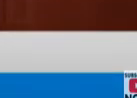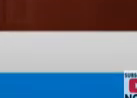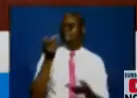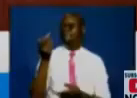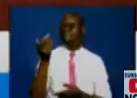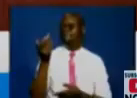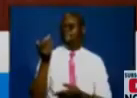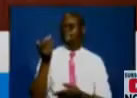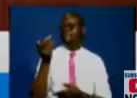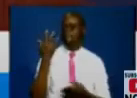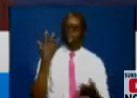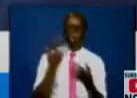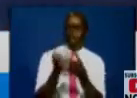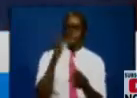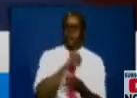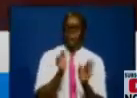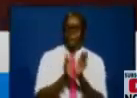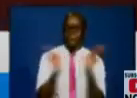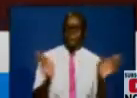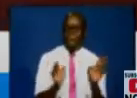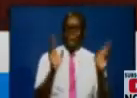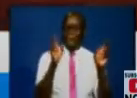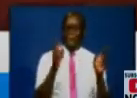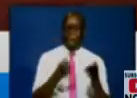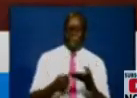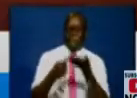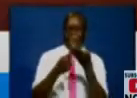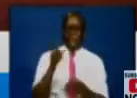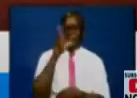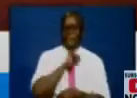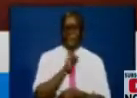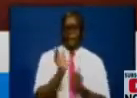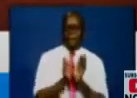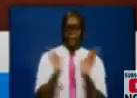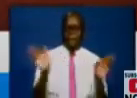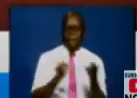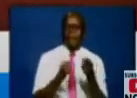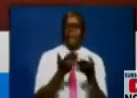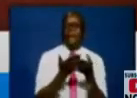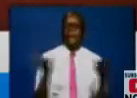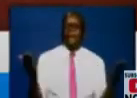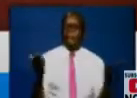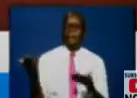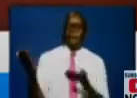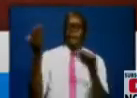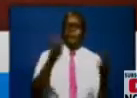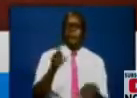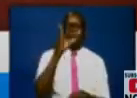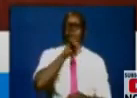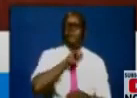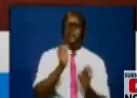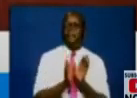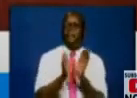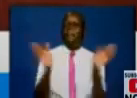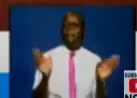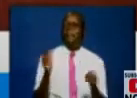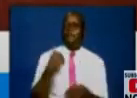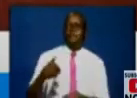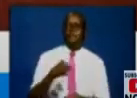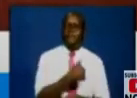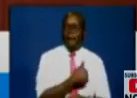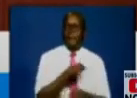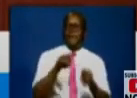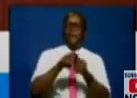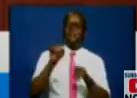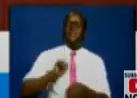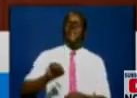public. The issues have been discussed in public, everything has been put out in public, and in order for us as a Senate